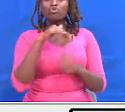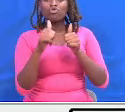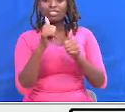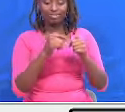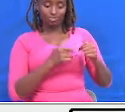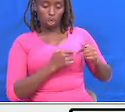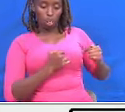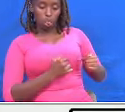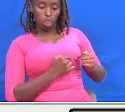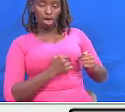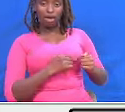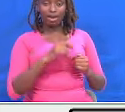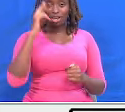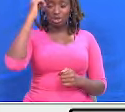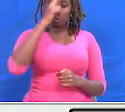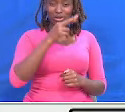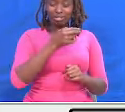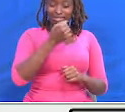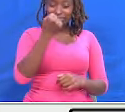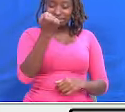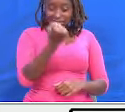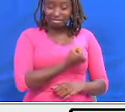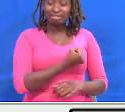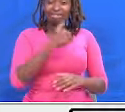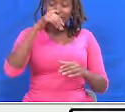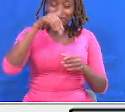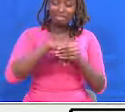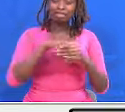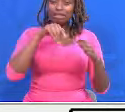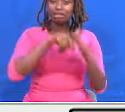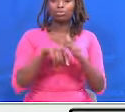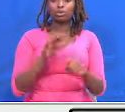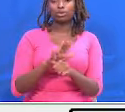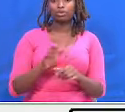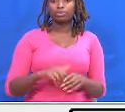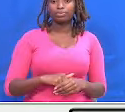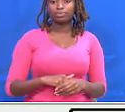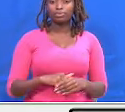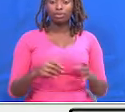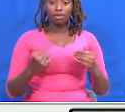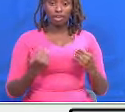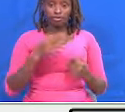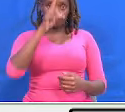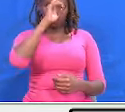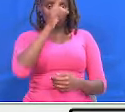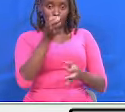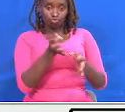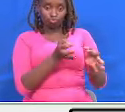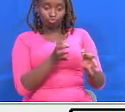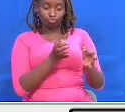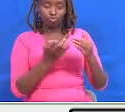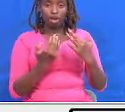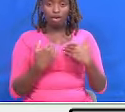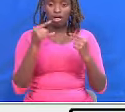Juu ilidunga paka ikafika kwa roho. Imedunga paka roho. Vincent died after what police described as an argument between